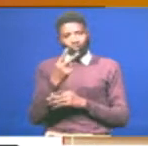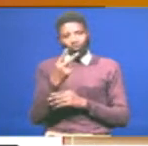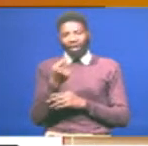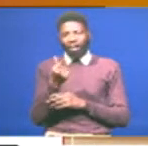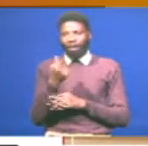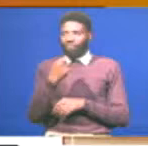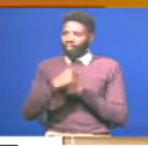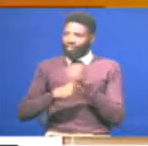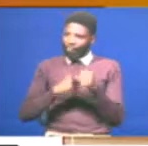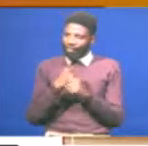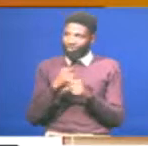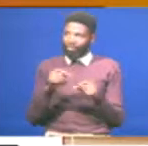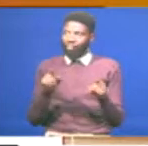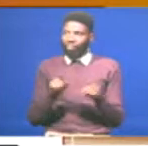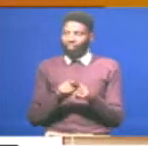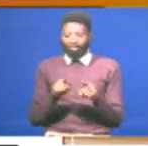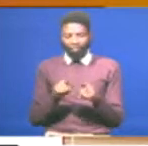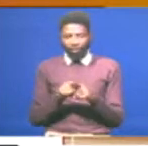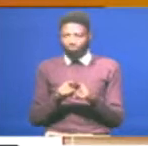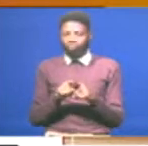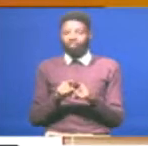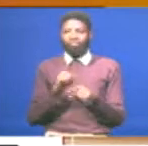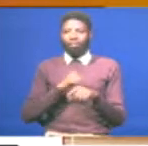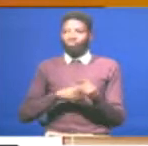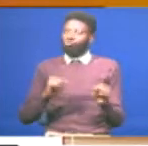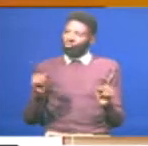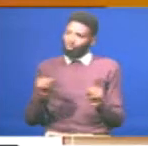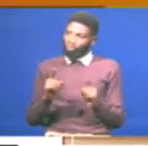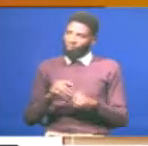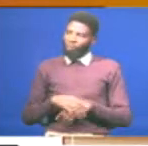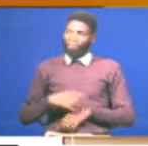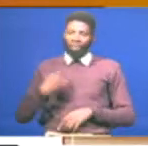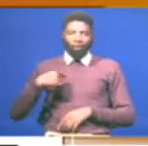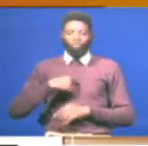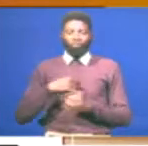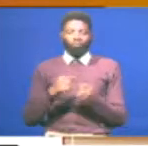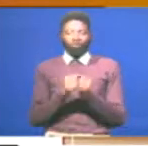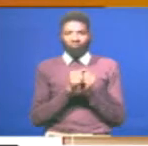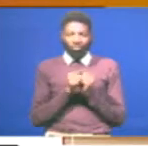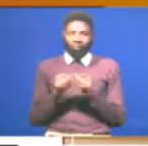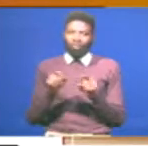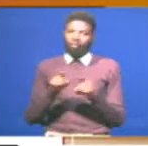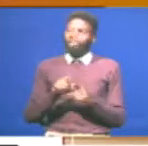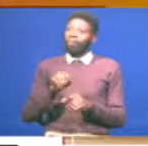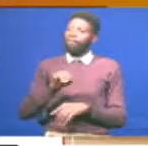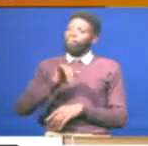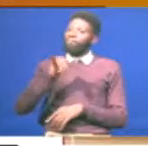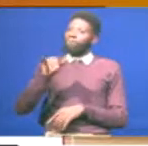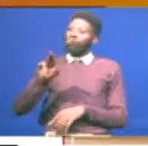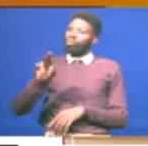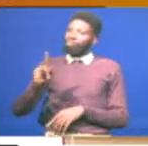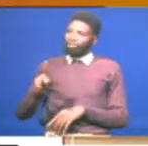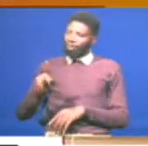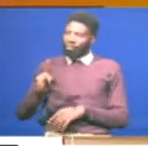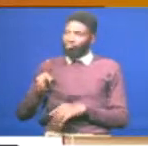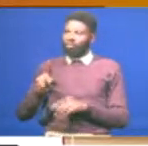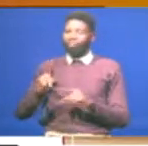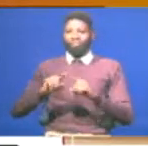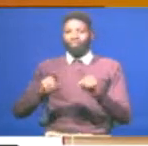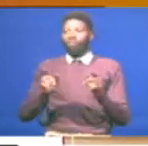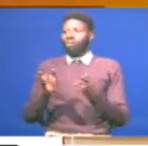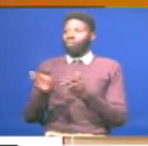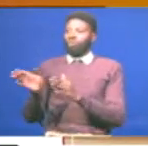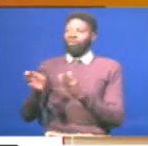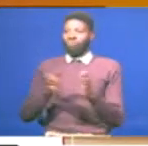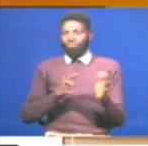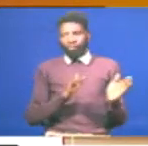Wow. So we both went to the UK with Gerald. We went slightly to different routes. So I